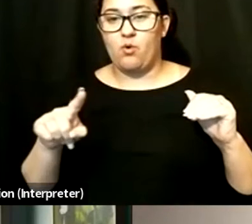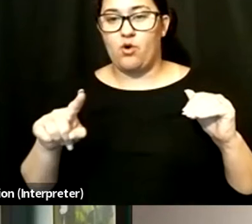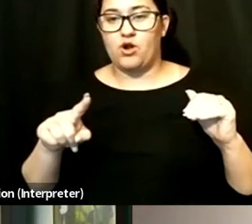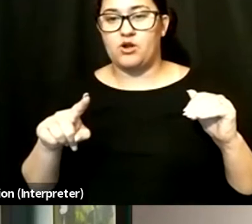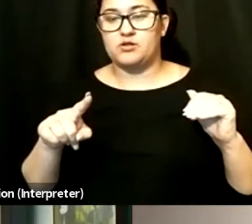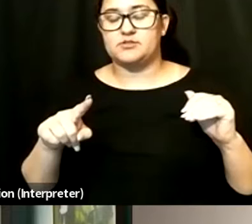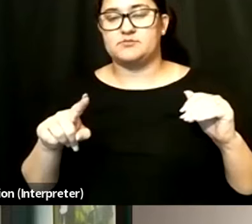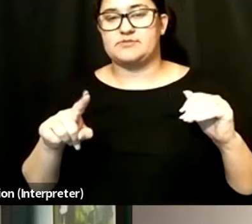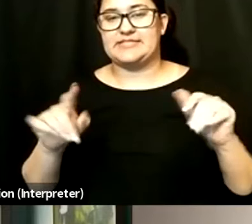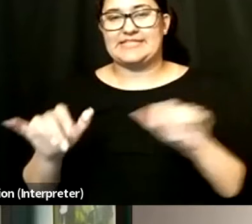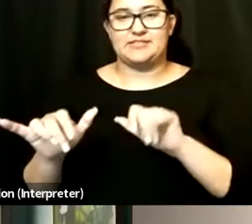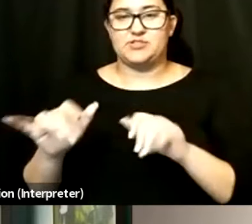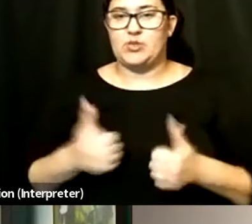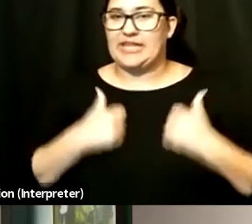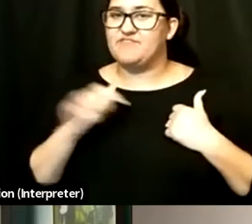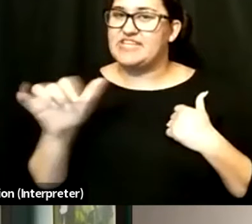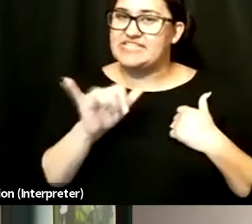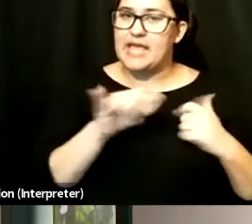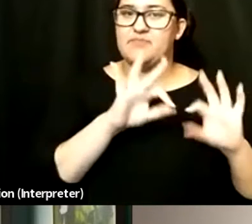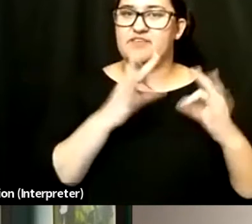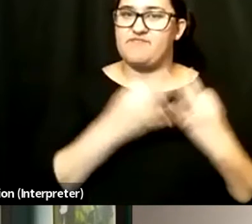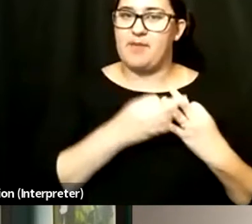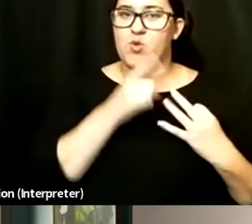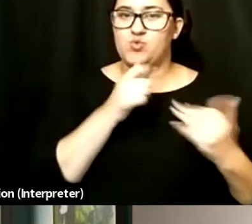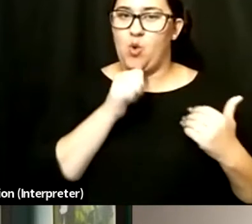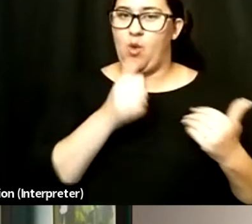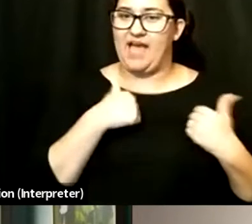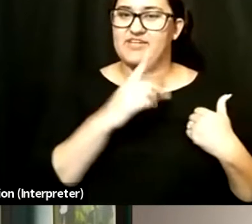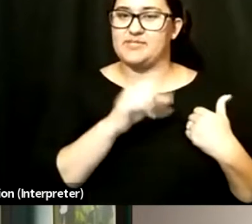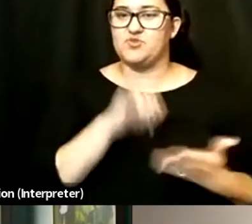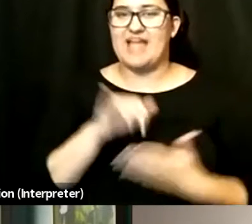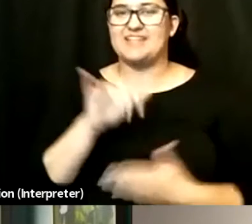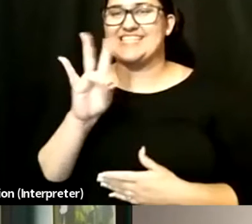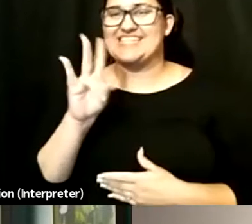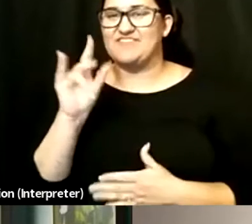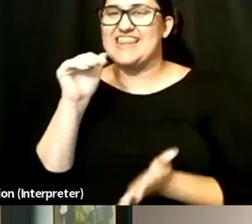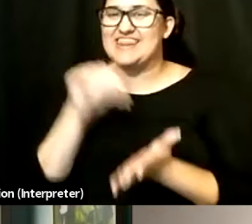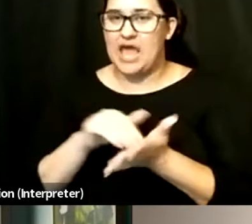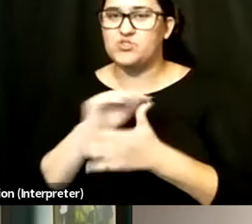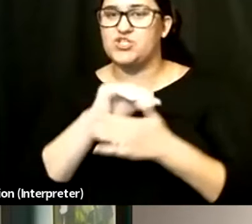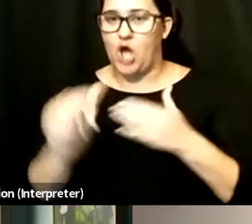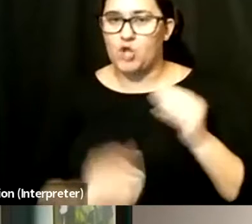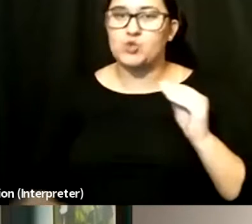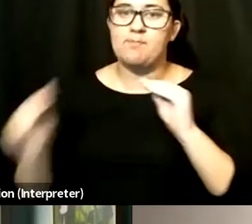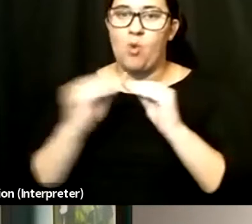without somebody with a disability. So that's $17,000 more a year.